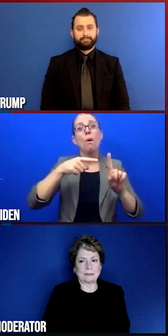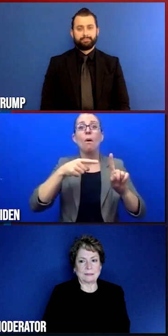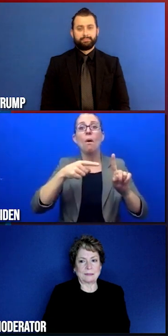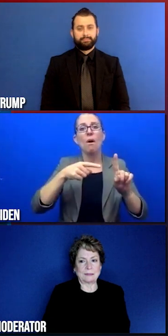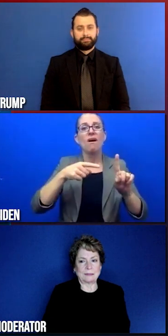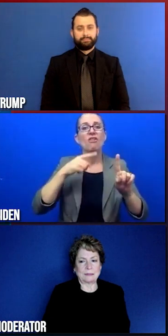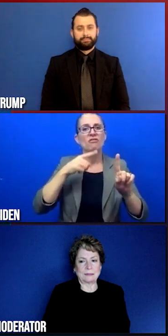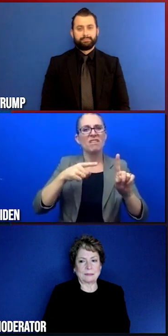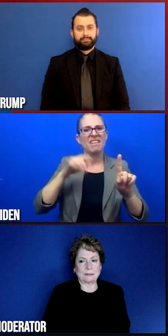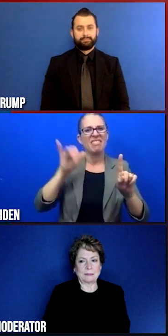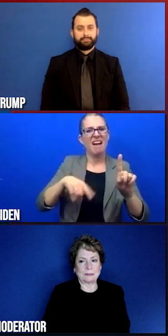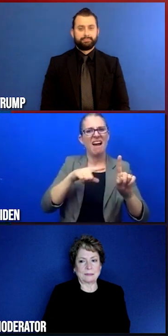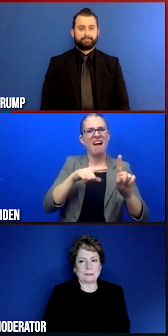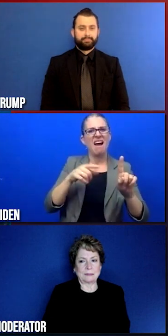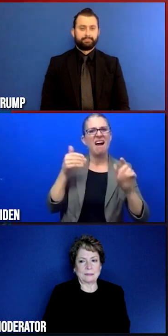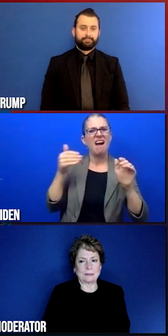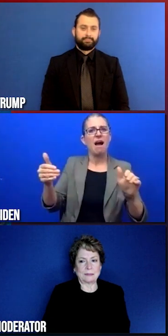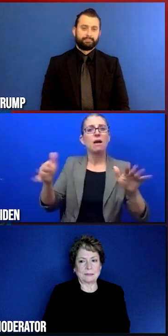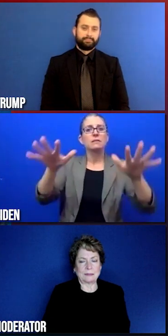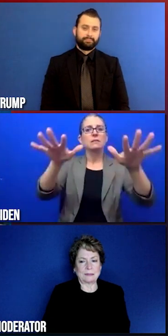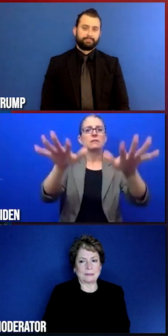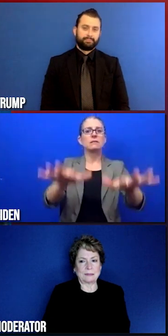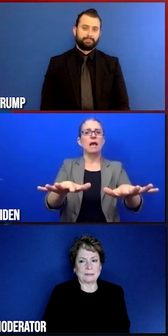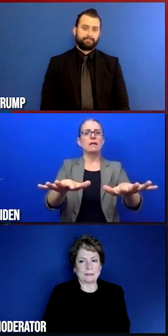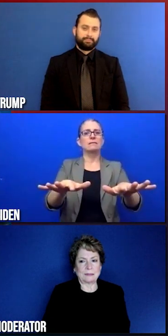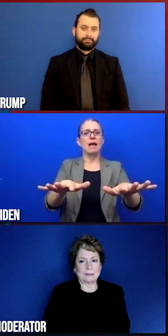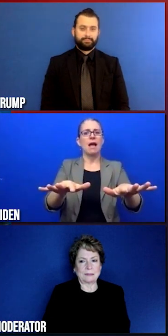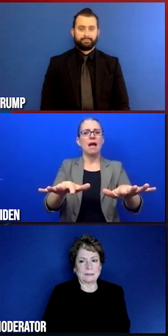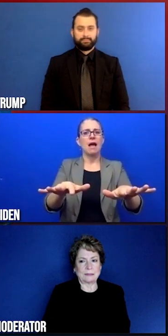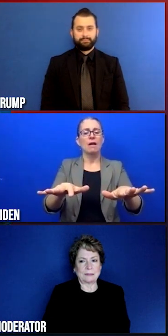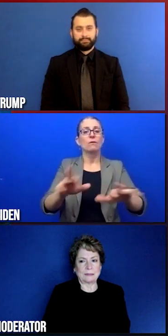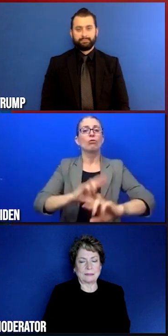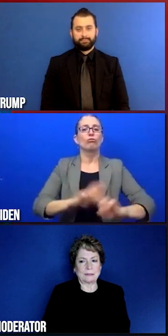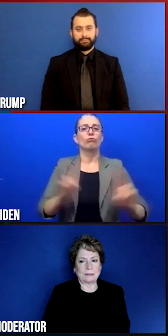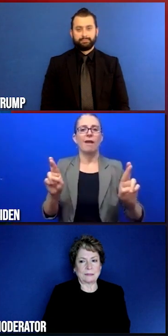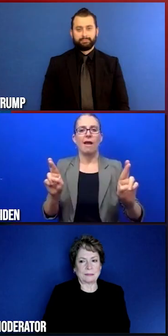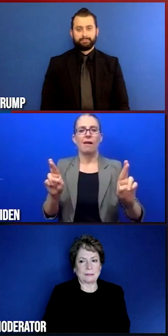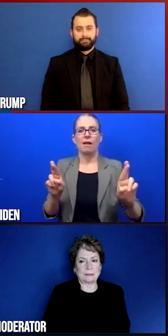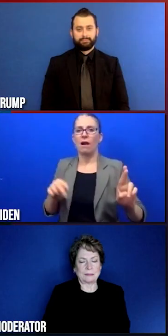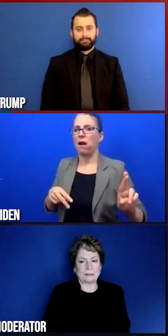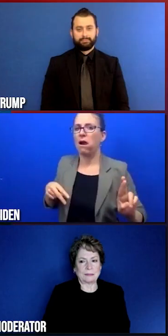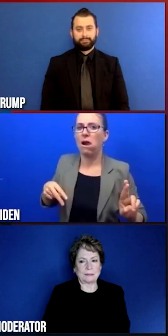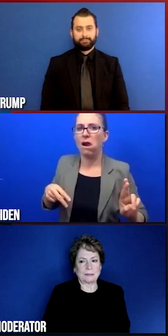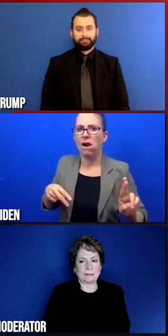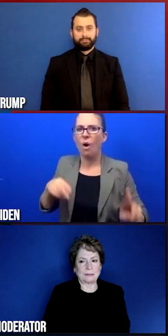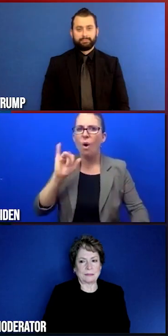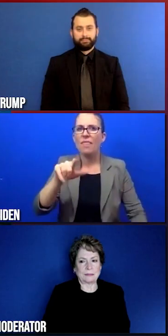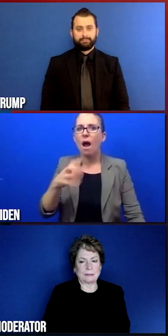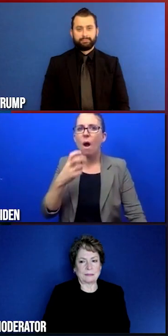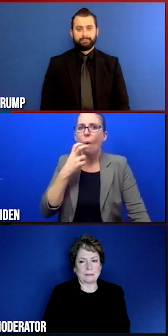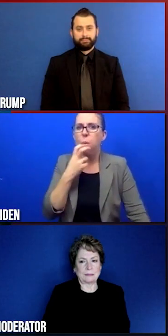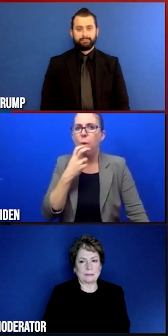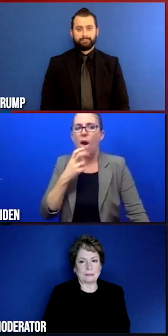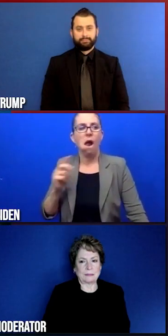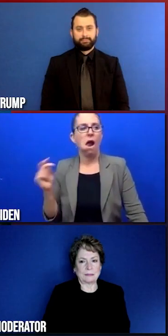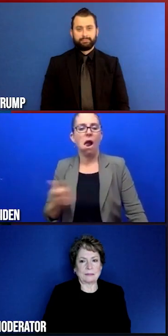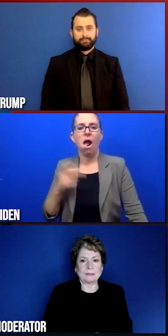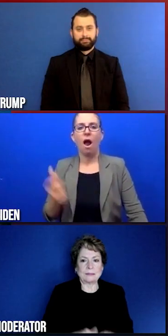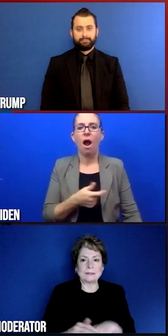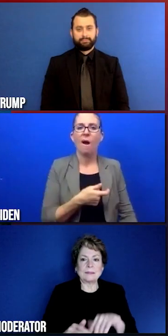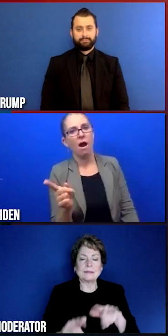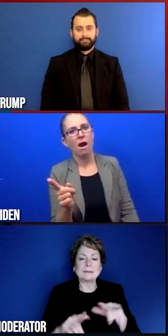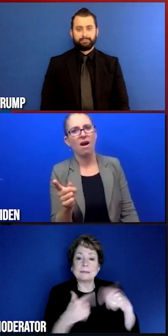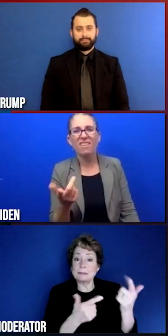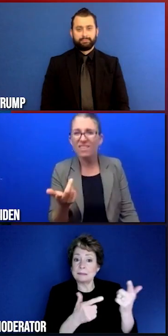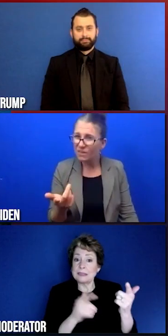on. This guy has a dog whistle about as big as a foghorn. President Trump, I'm going to give you 10 seconds to respond, and then I have a follow-up question. He made a reference